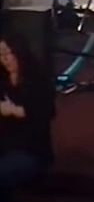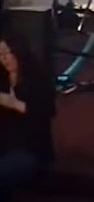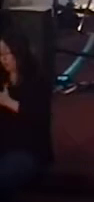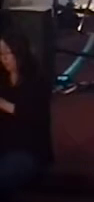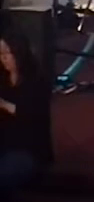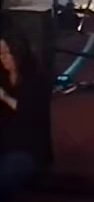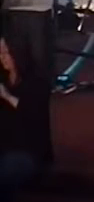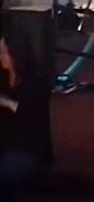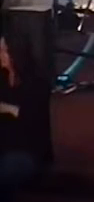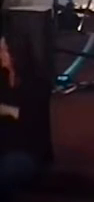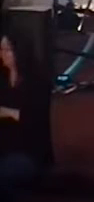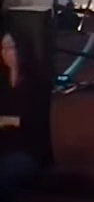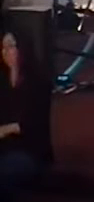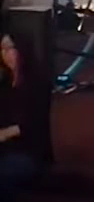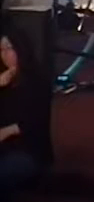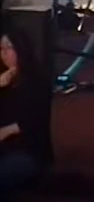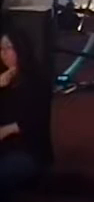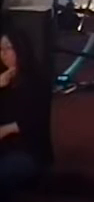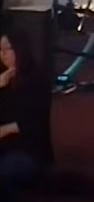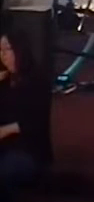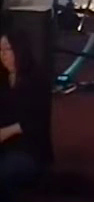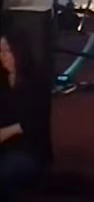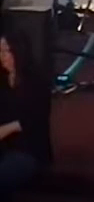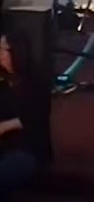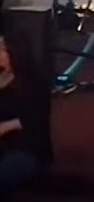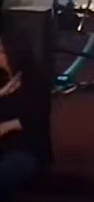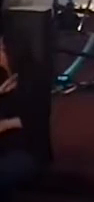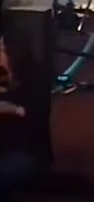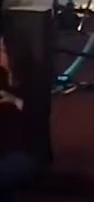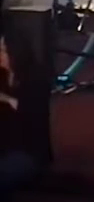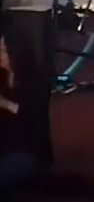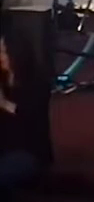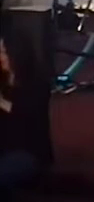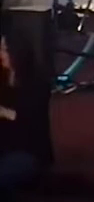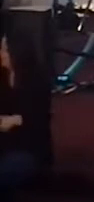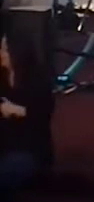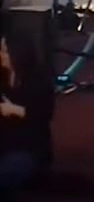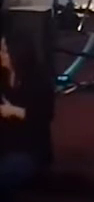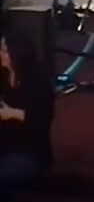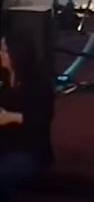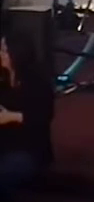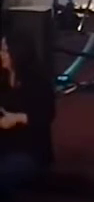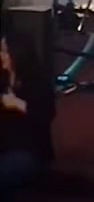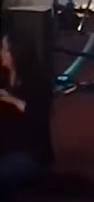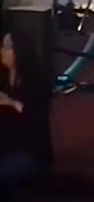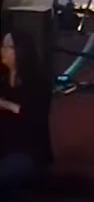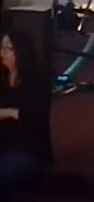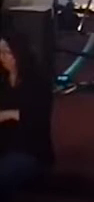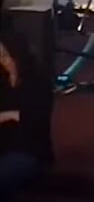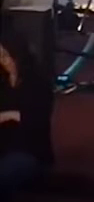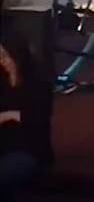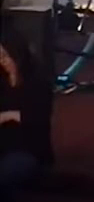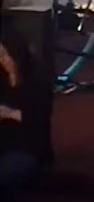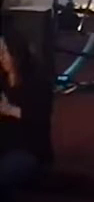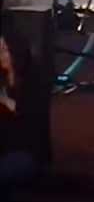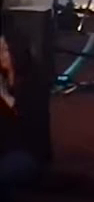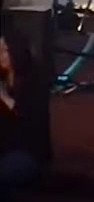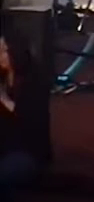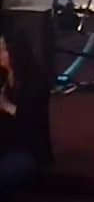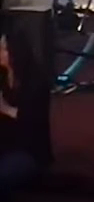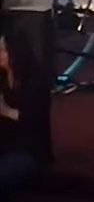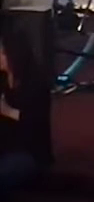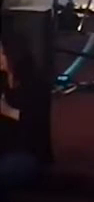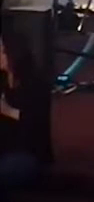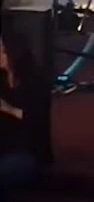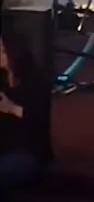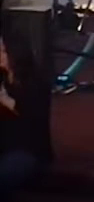people can say, "You know what? Look at Rick Bonifield. You see what he's doing? You see how he's living his life? Do that. Imitate that.